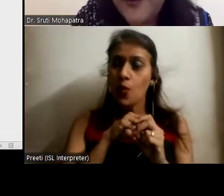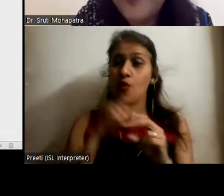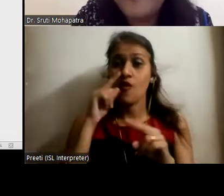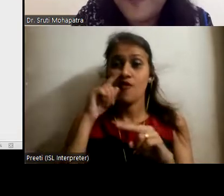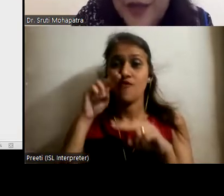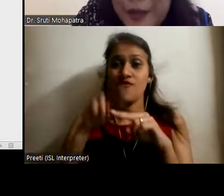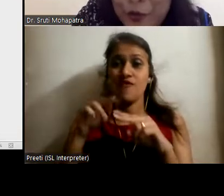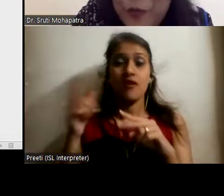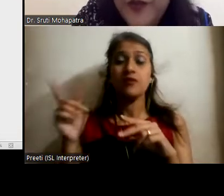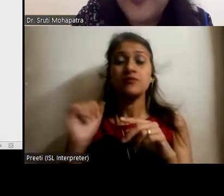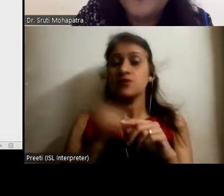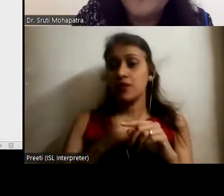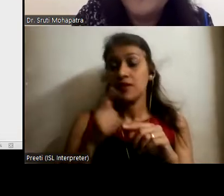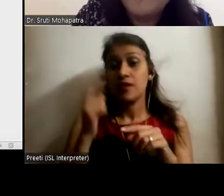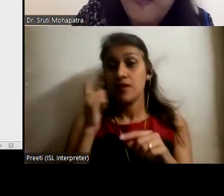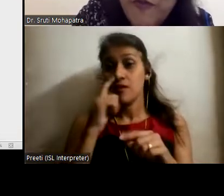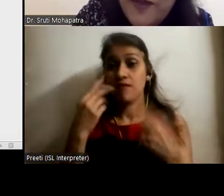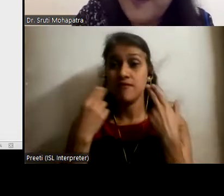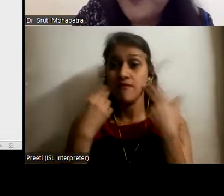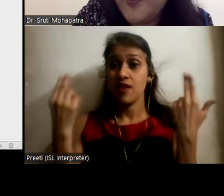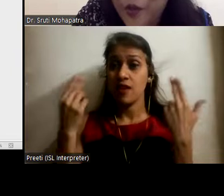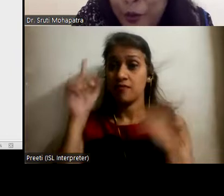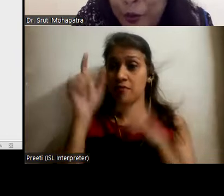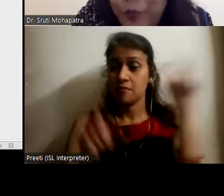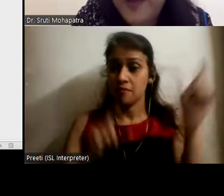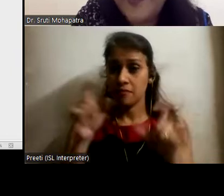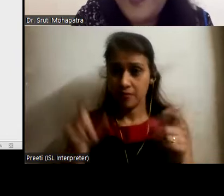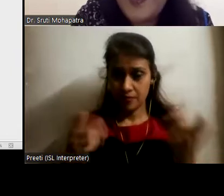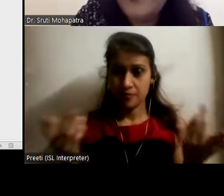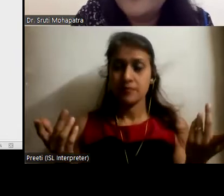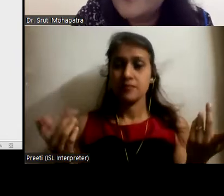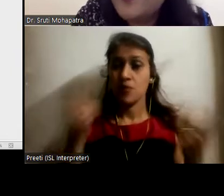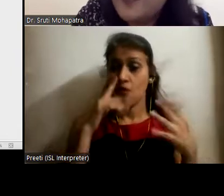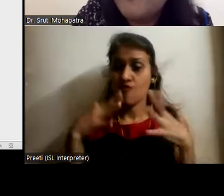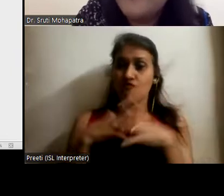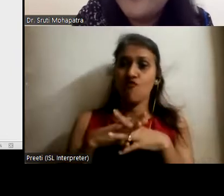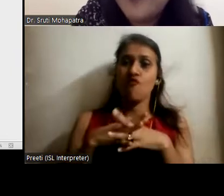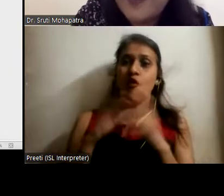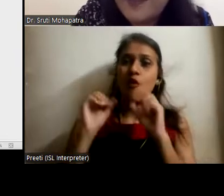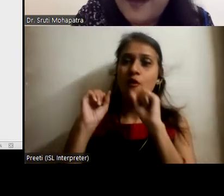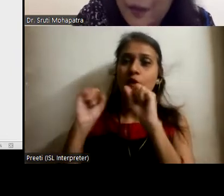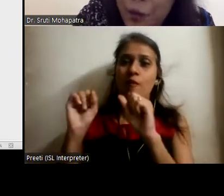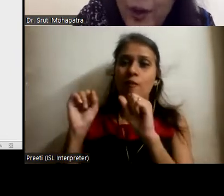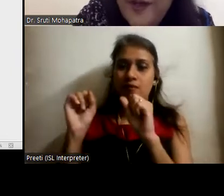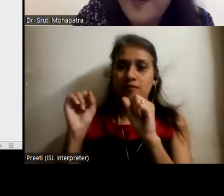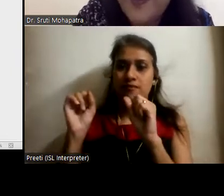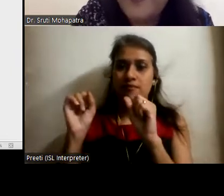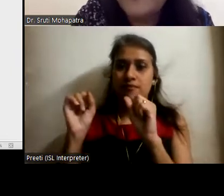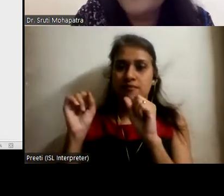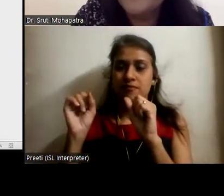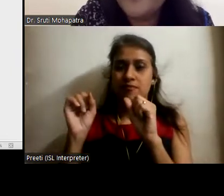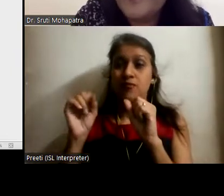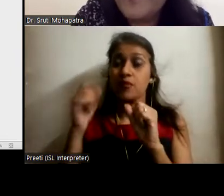or the feminine movement or the movement by women, and this term was coined